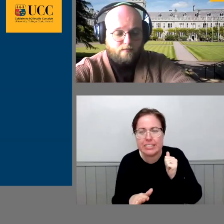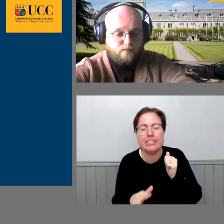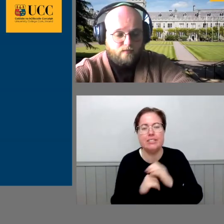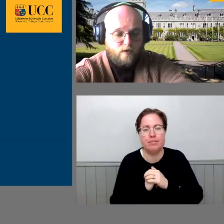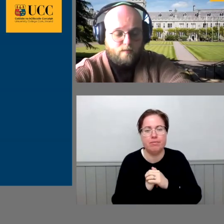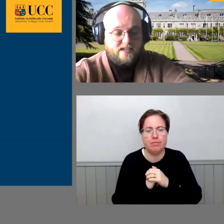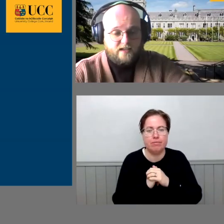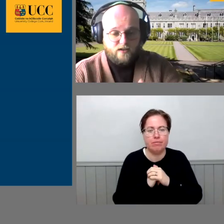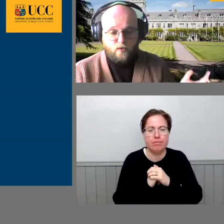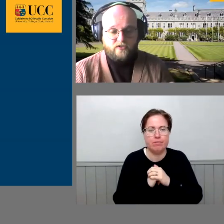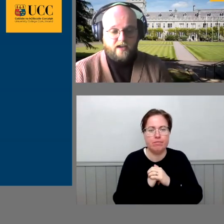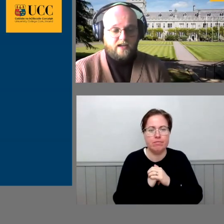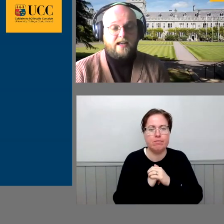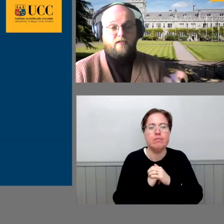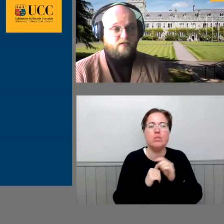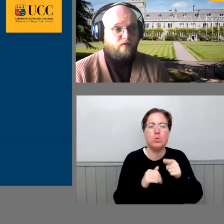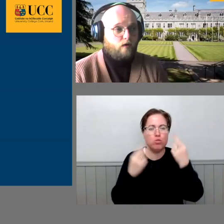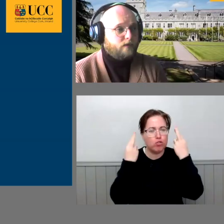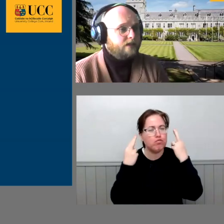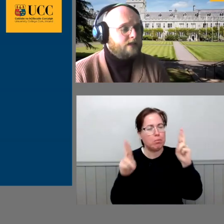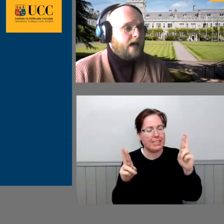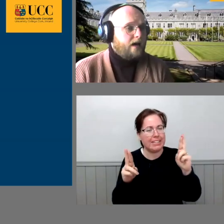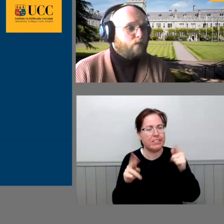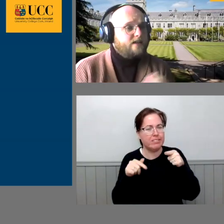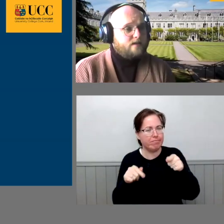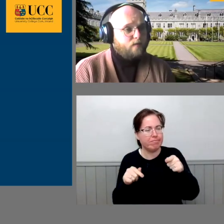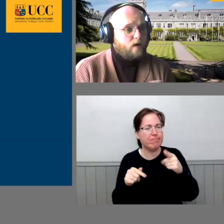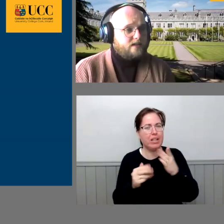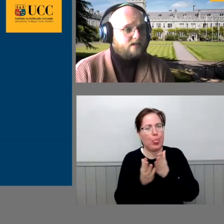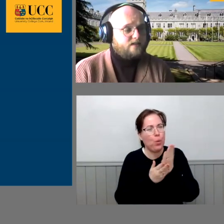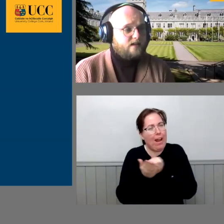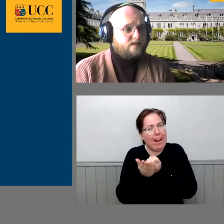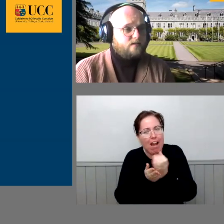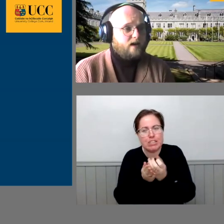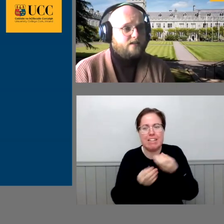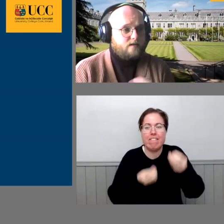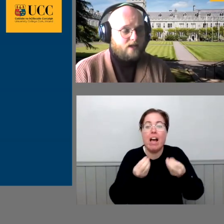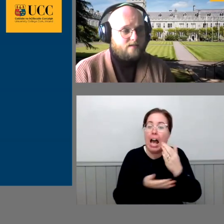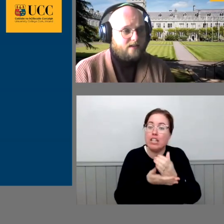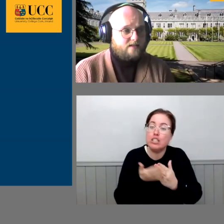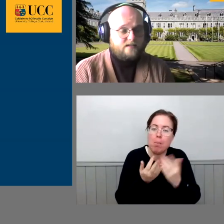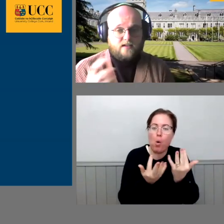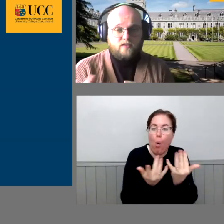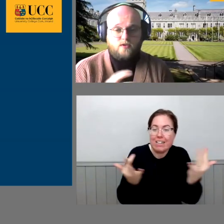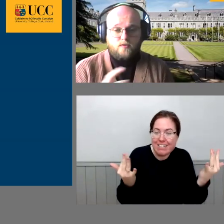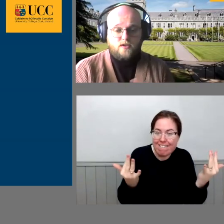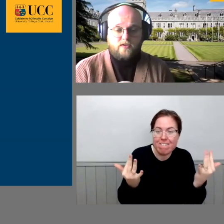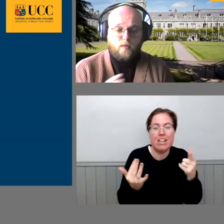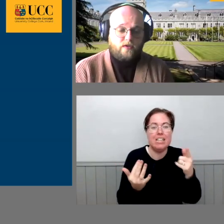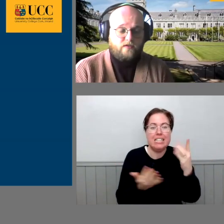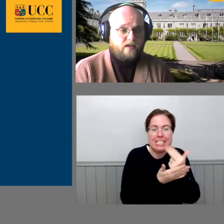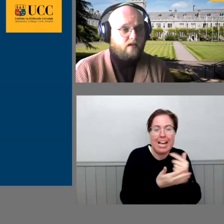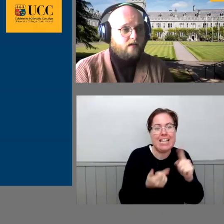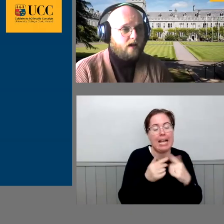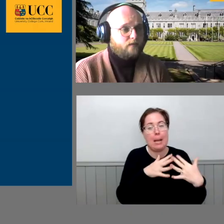much representing those in a narrative form. We had some quantitative designs as well and some mixed methods designs, which were